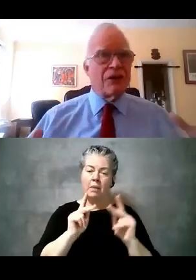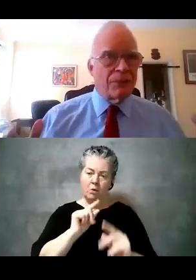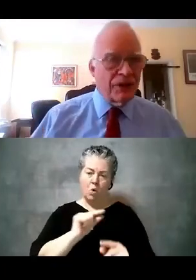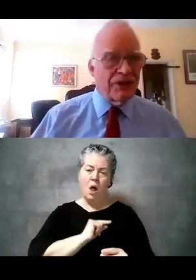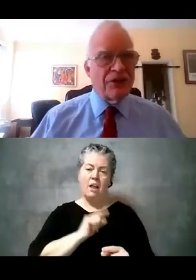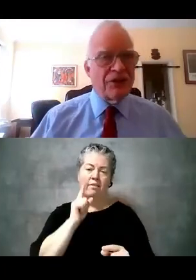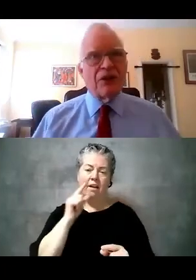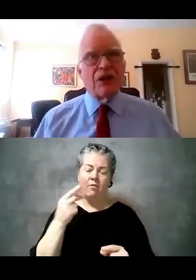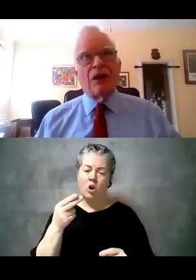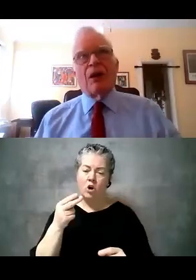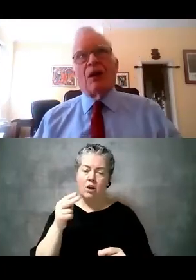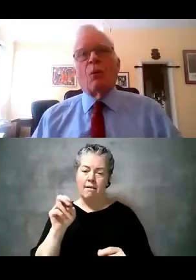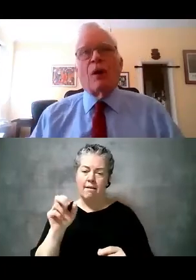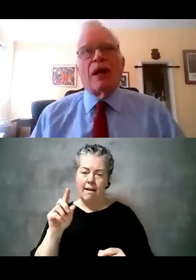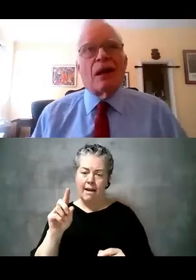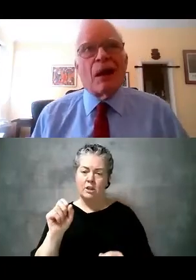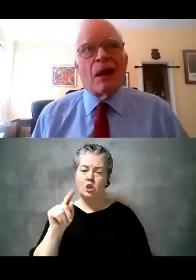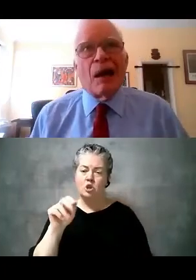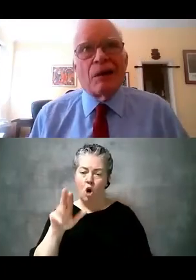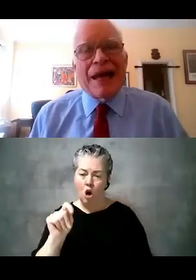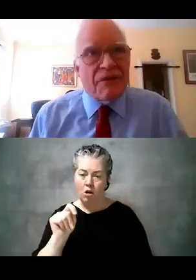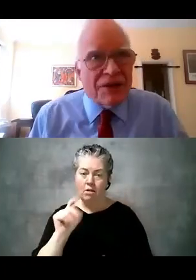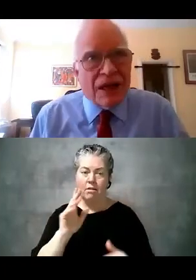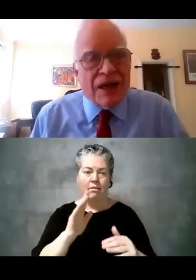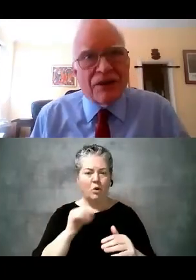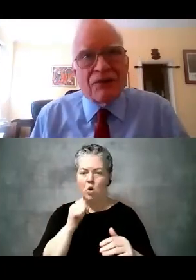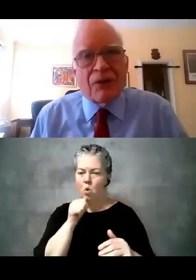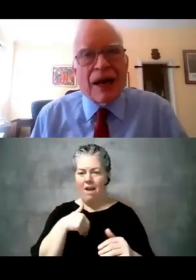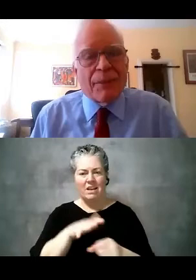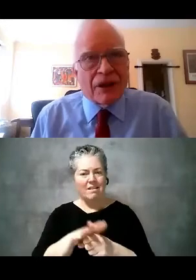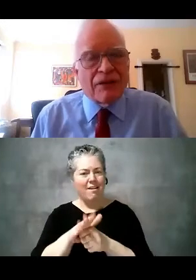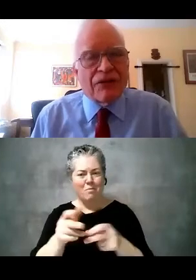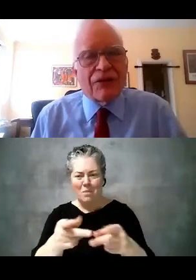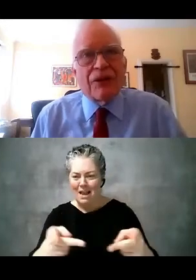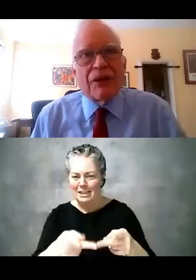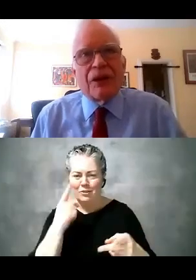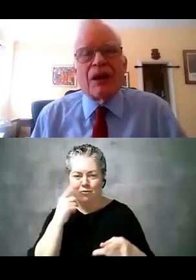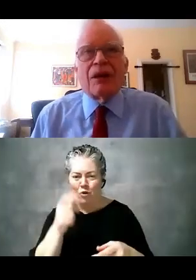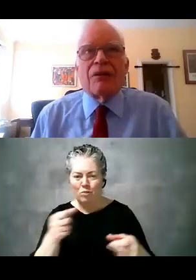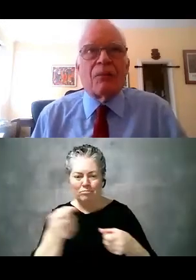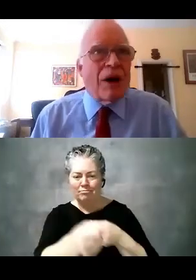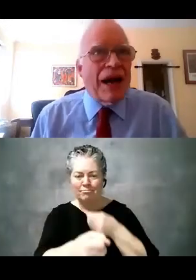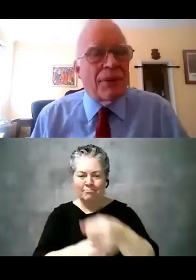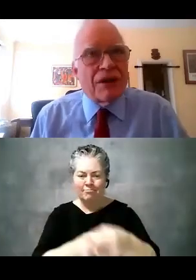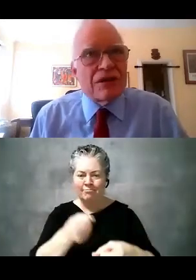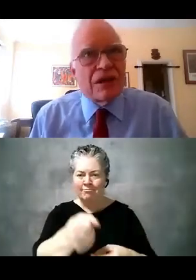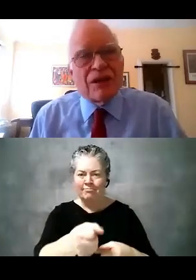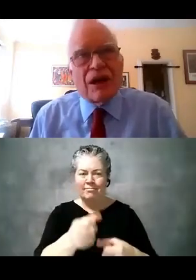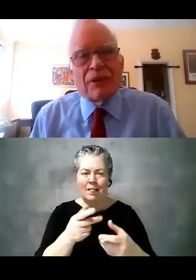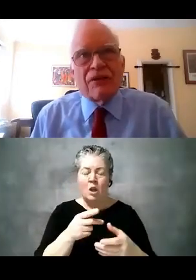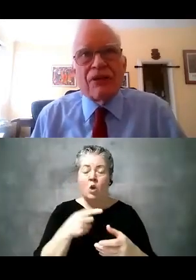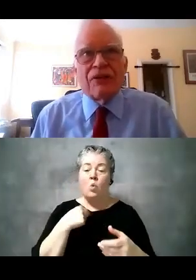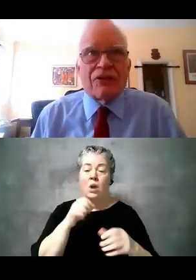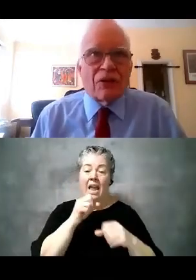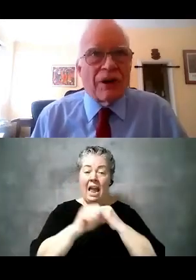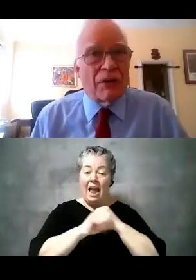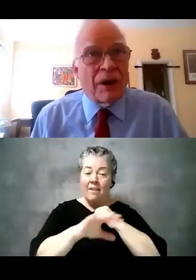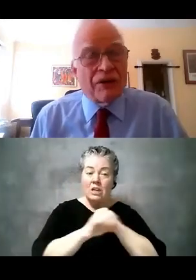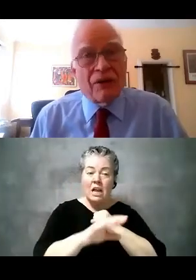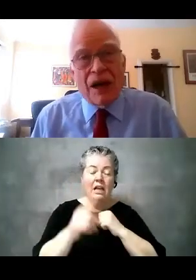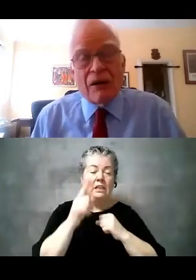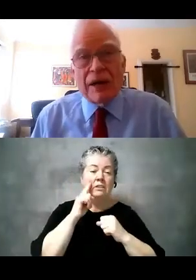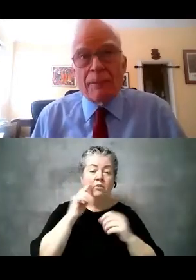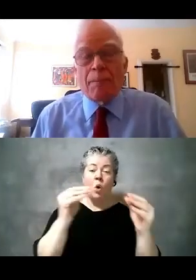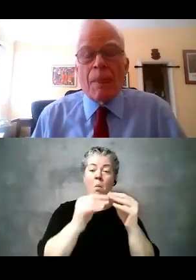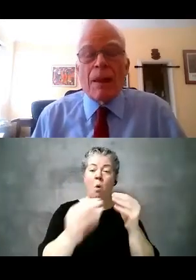than there are places. We advertise for applicants. There are more applicants than there are places. There's a